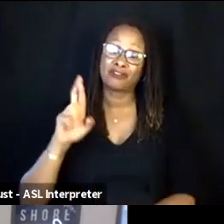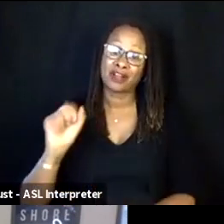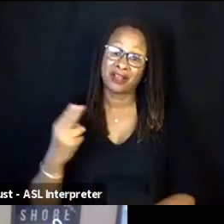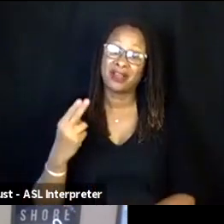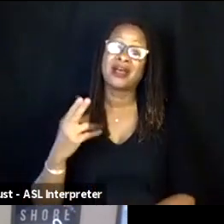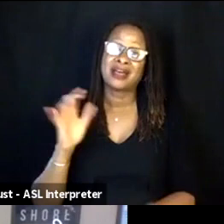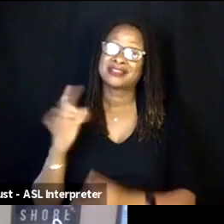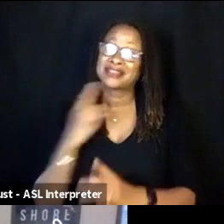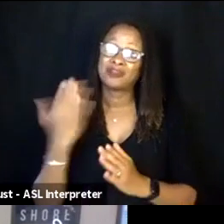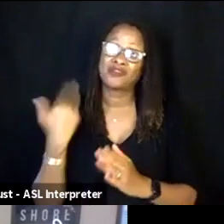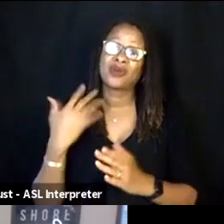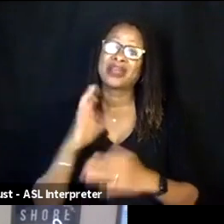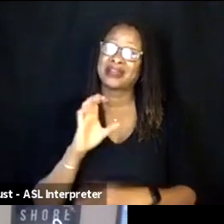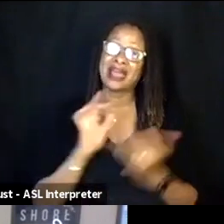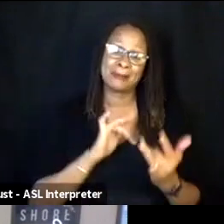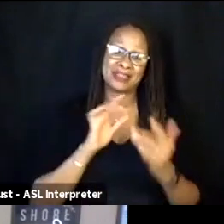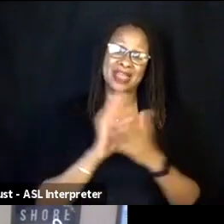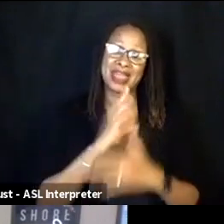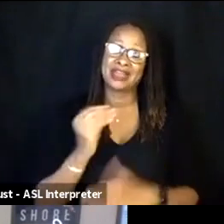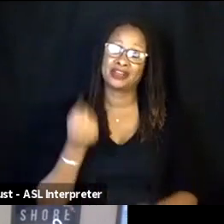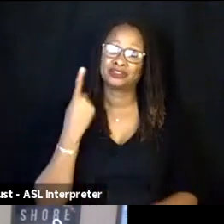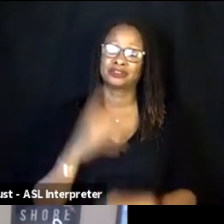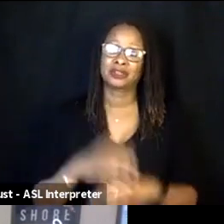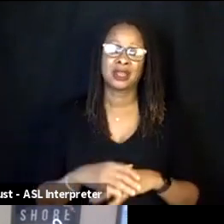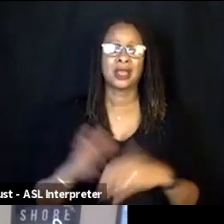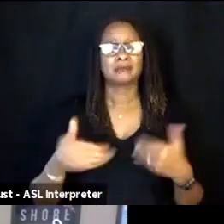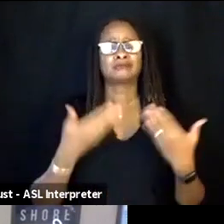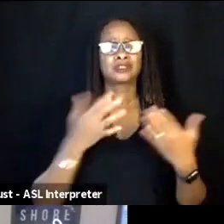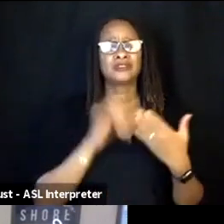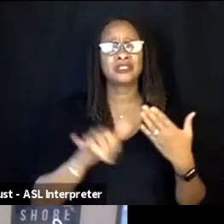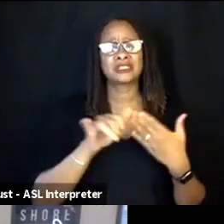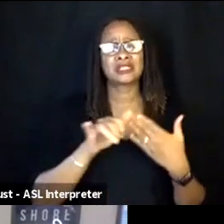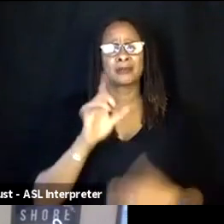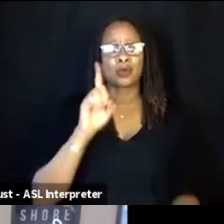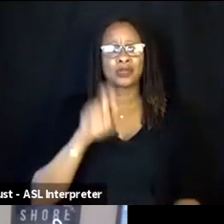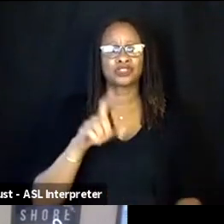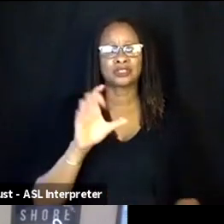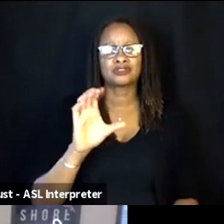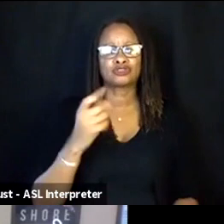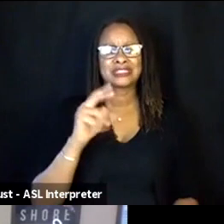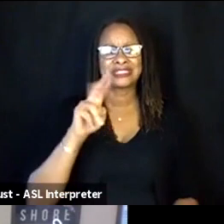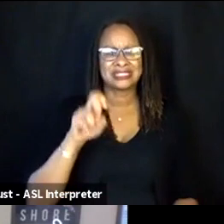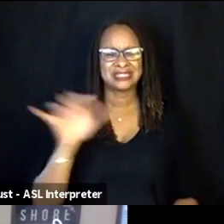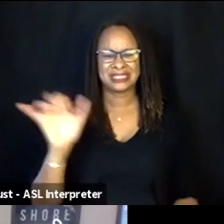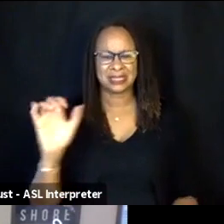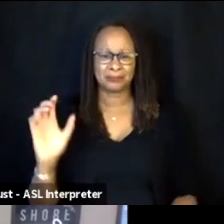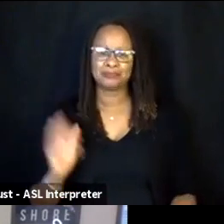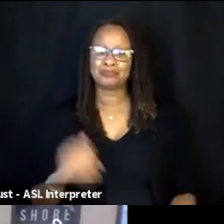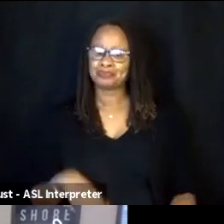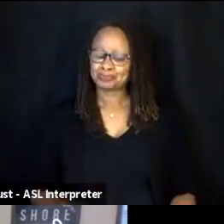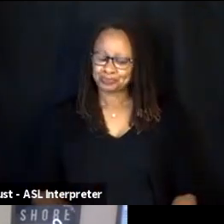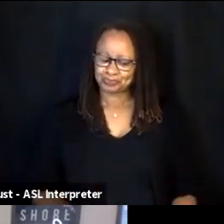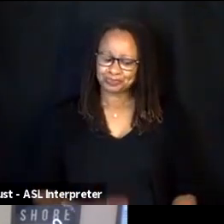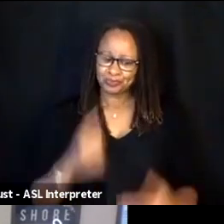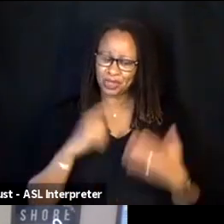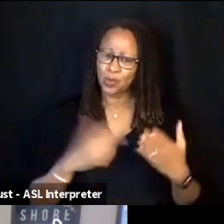understanding. And I'll pose the same question to you, Christine, that I posed to Sarah, which is, what advice do you have for folks who are starting